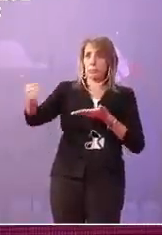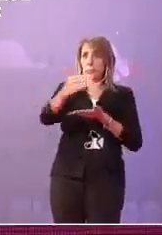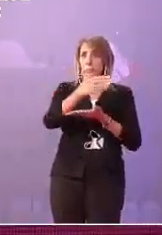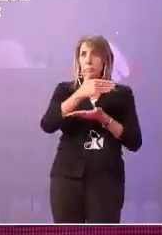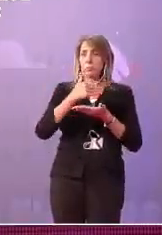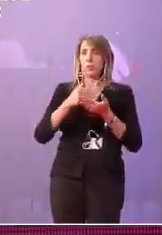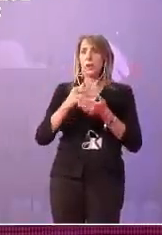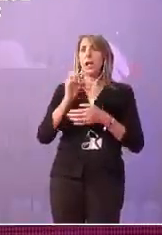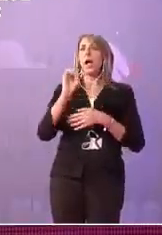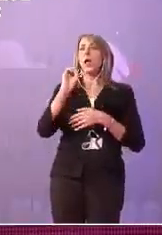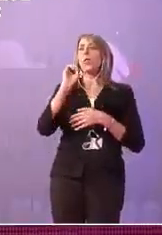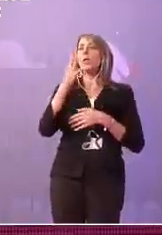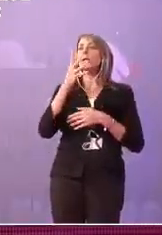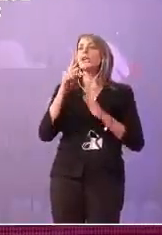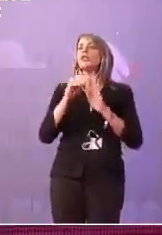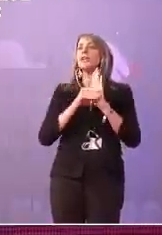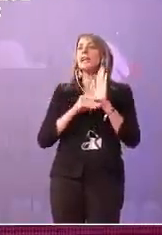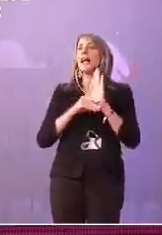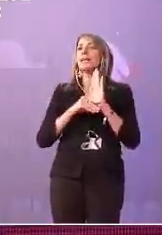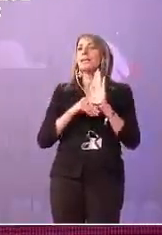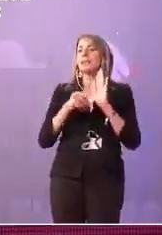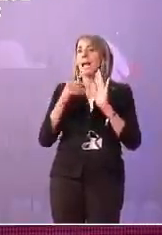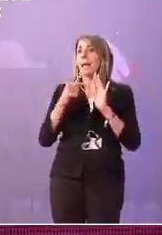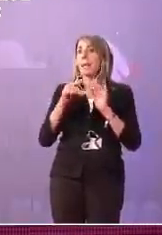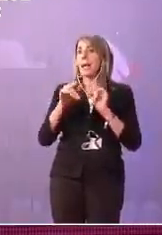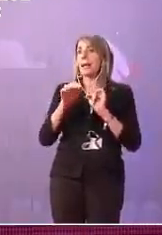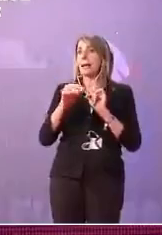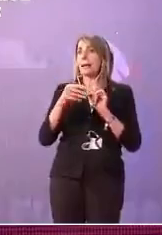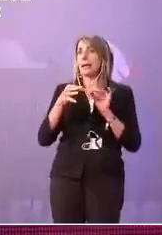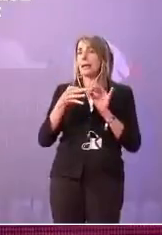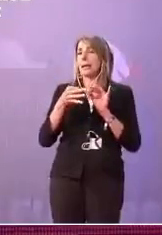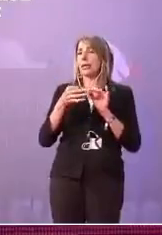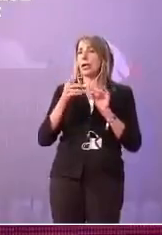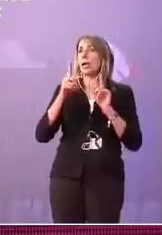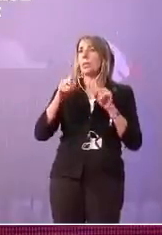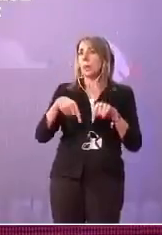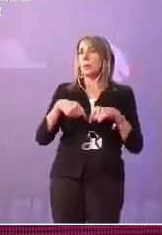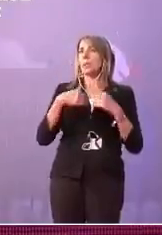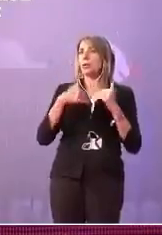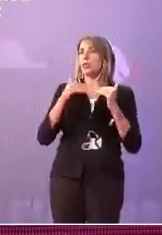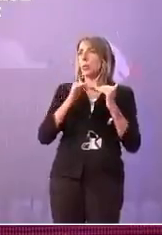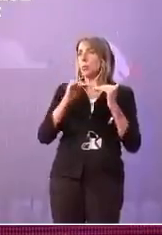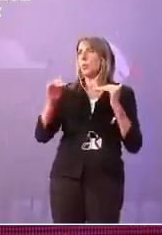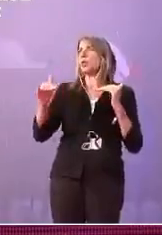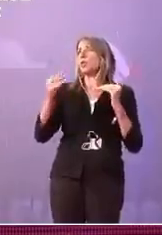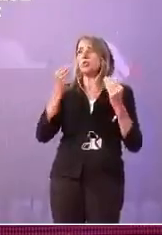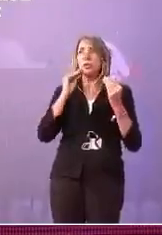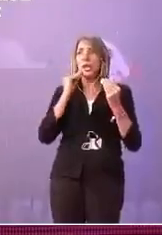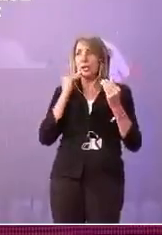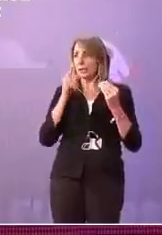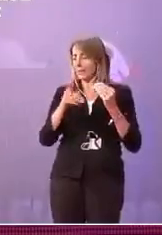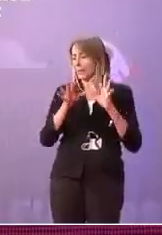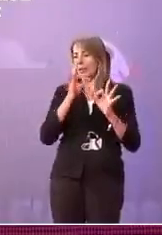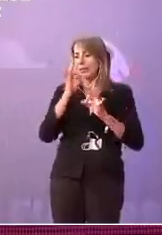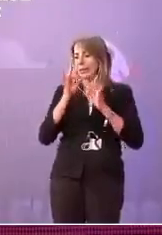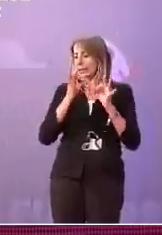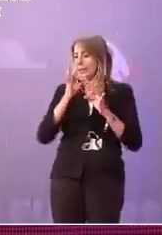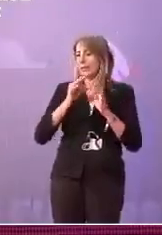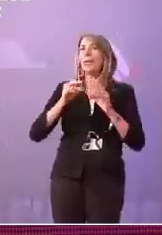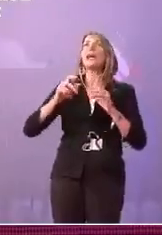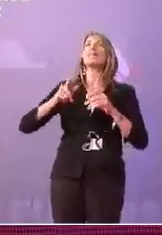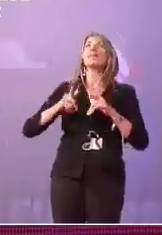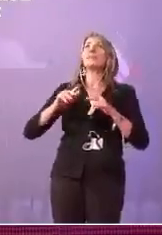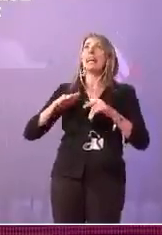have also an artificial horizon, so it's about acceleration, altitude, pitch, roll, and yaw, so we